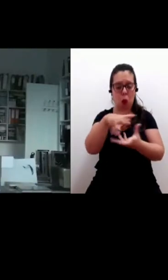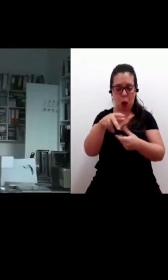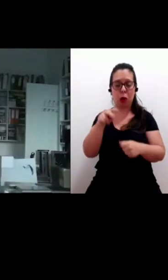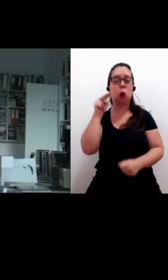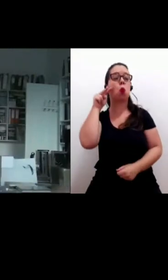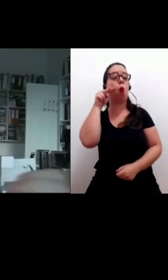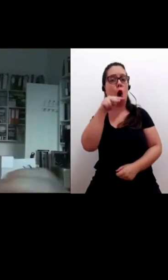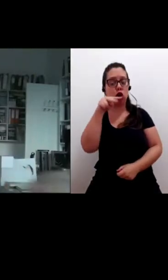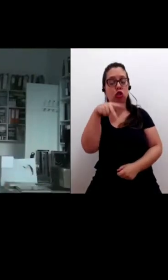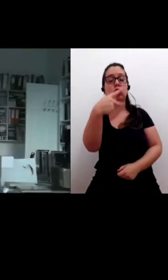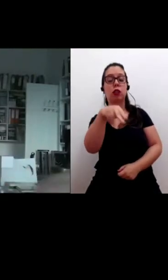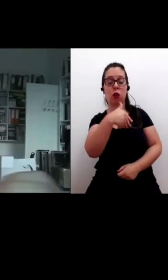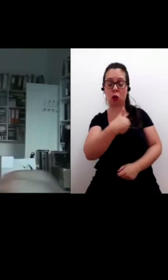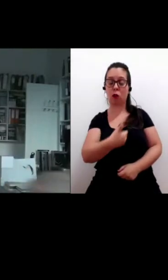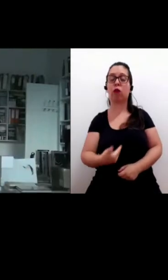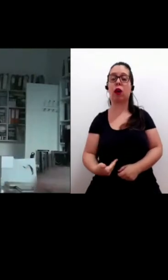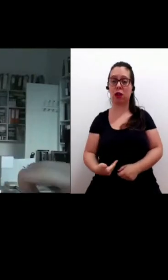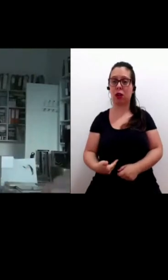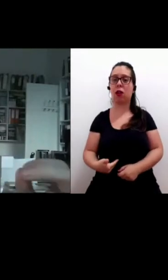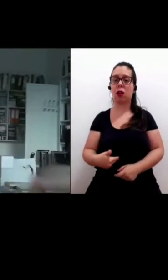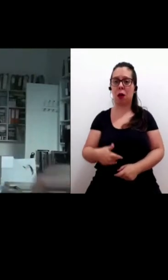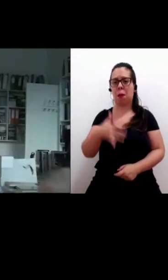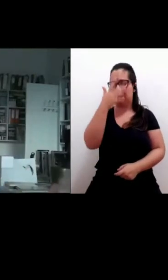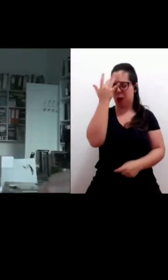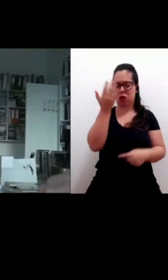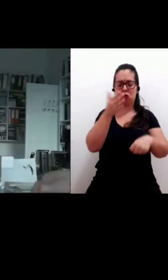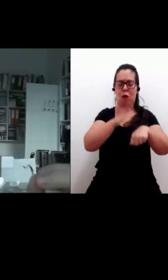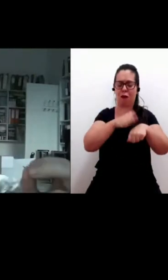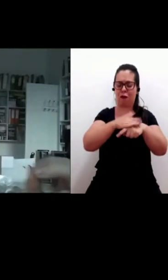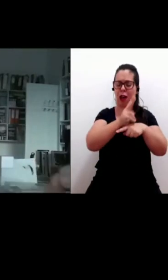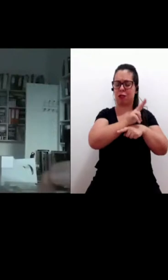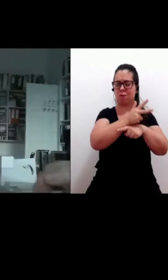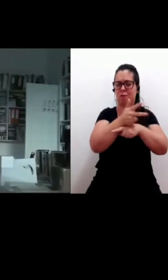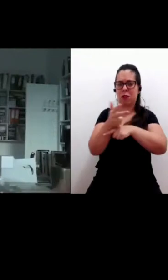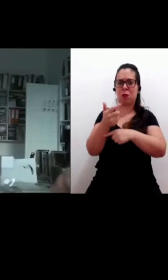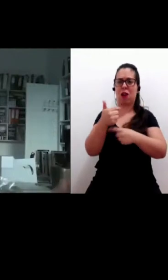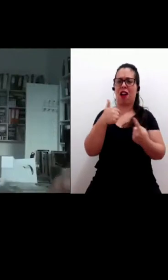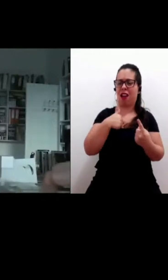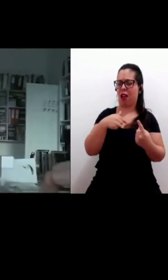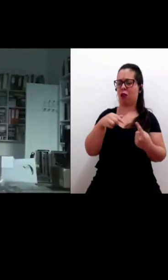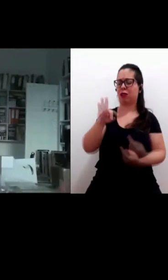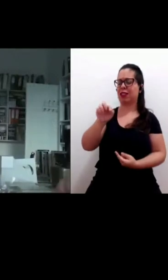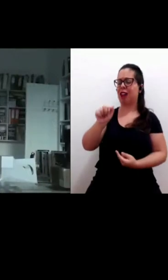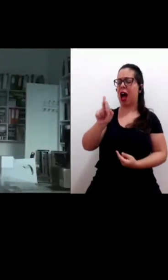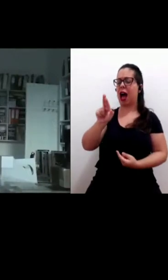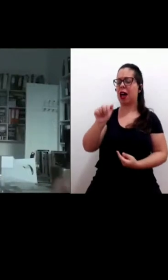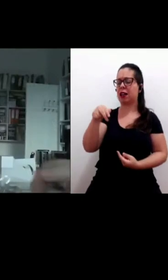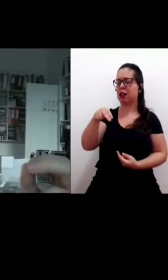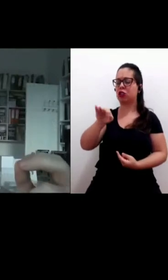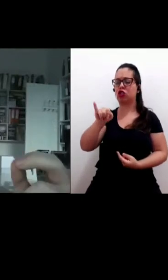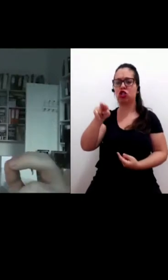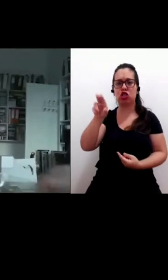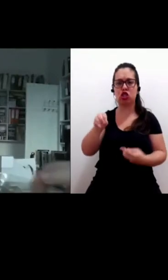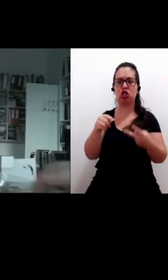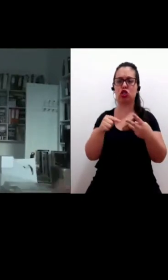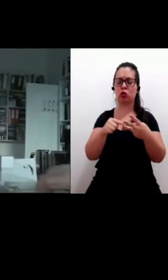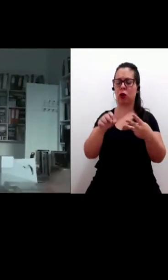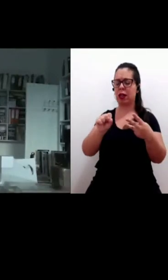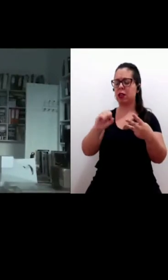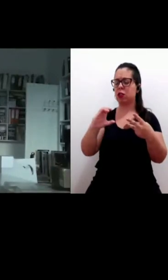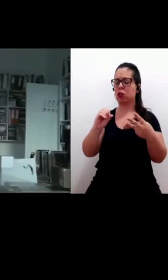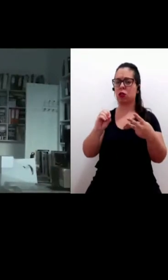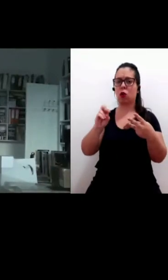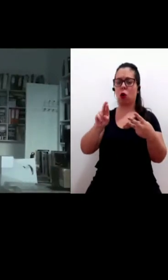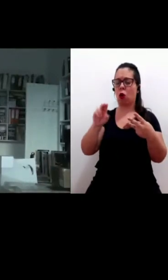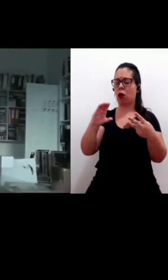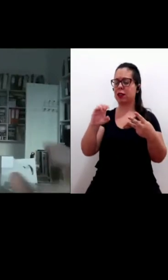know, the filmmakers of the world, Scorsese and Tarantino, we are all watching. And if your government does not look after